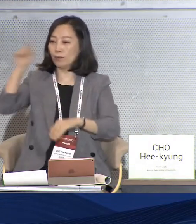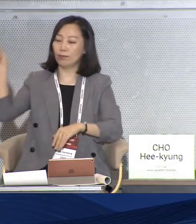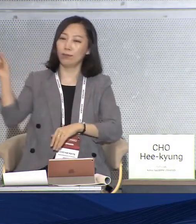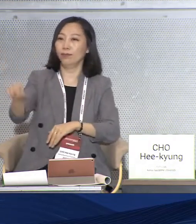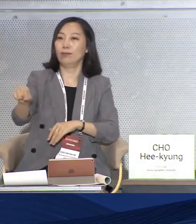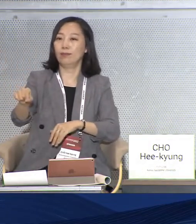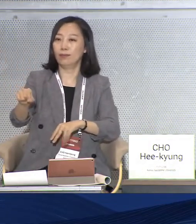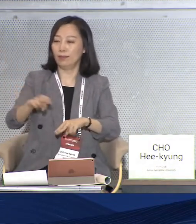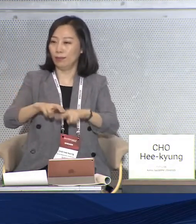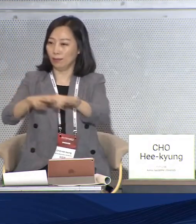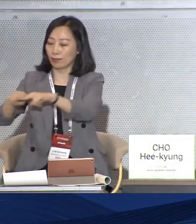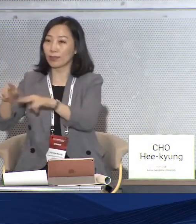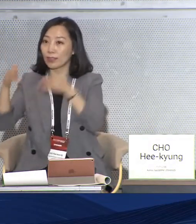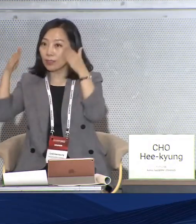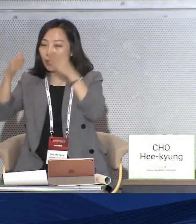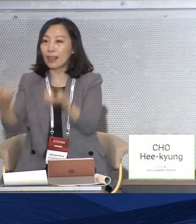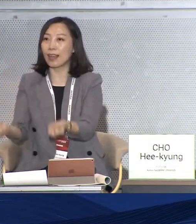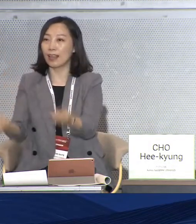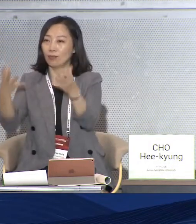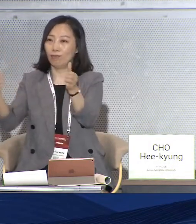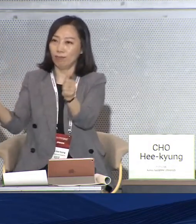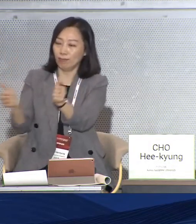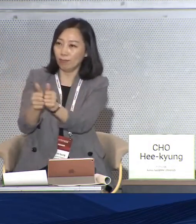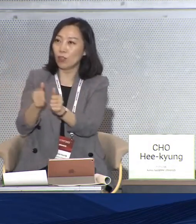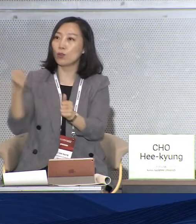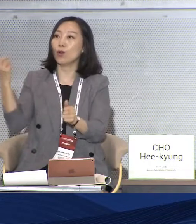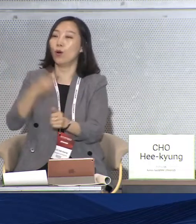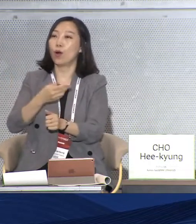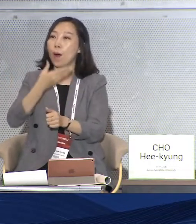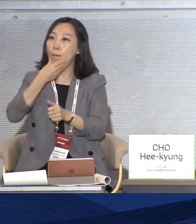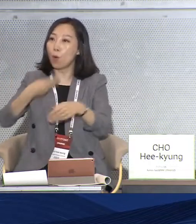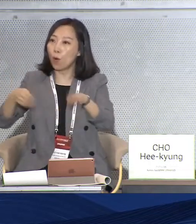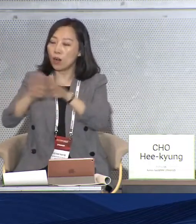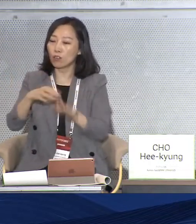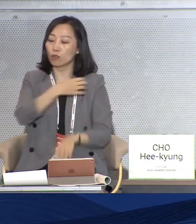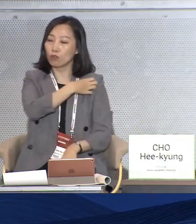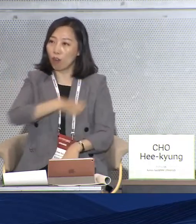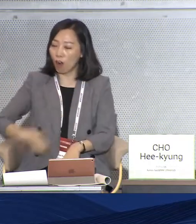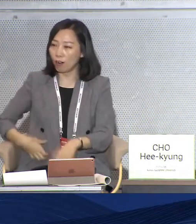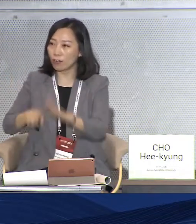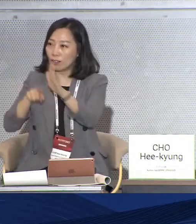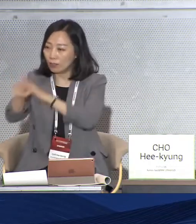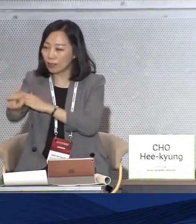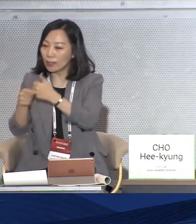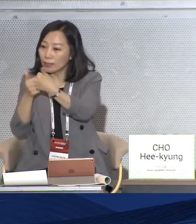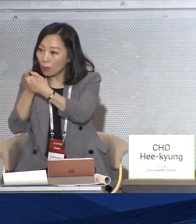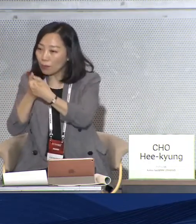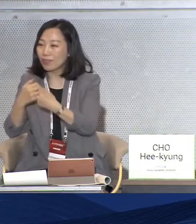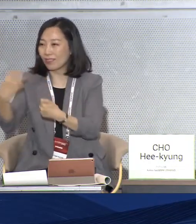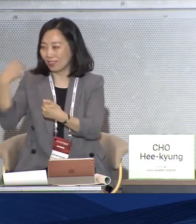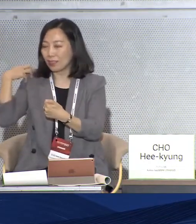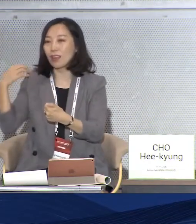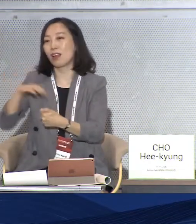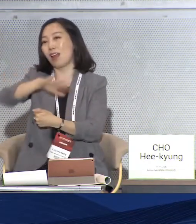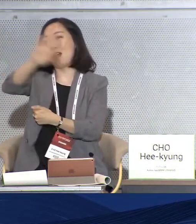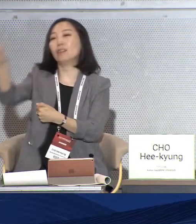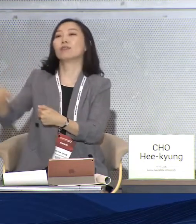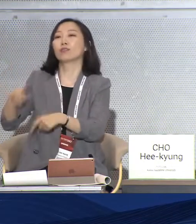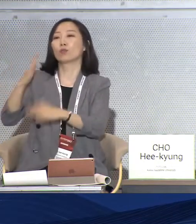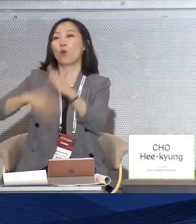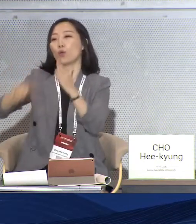the public sign language interpreters do in local government, we have to